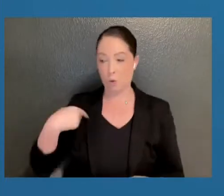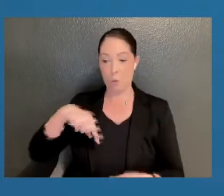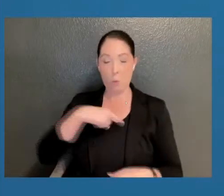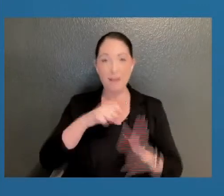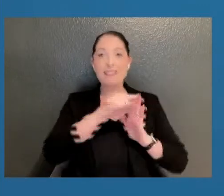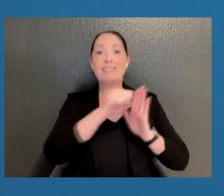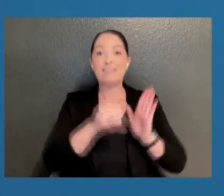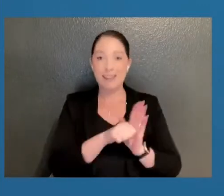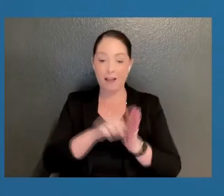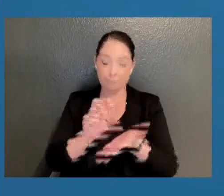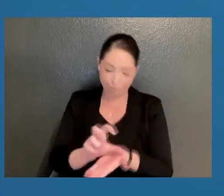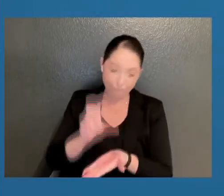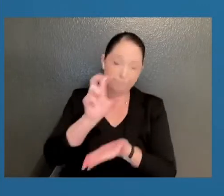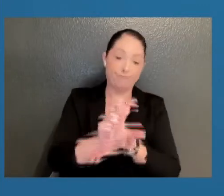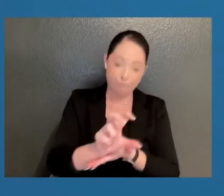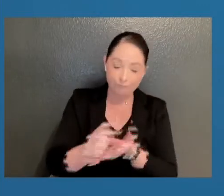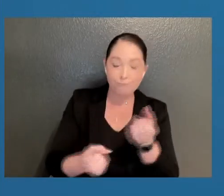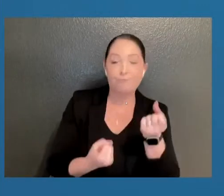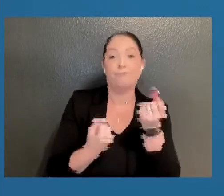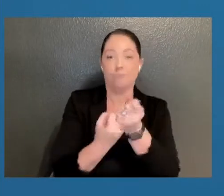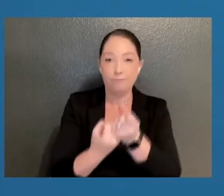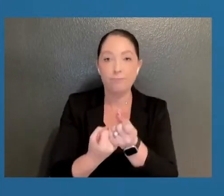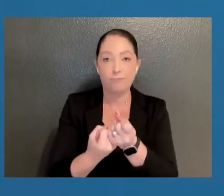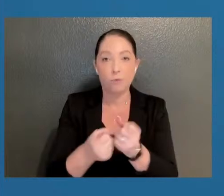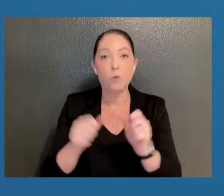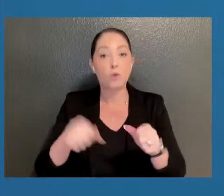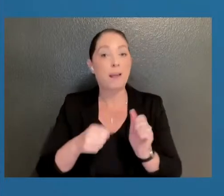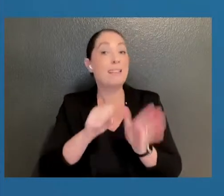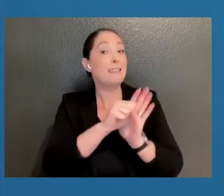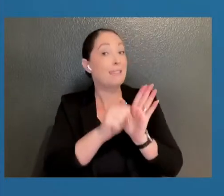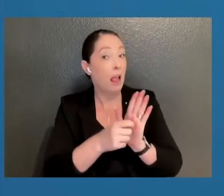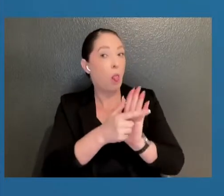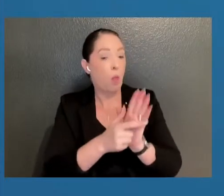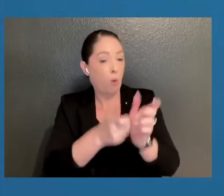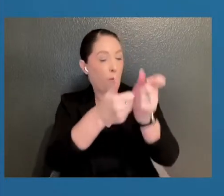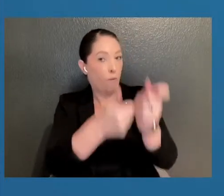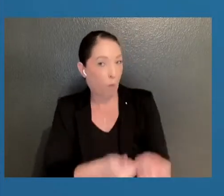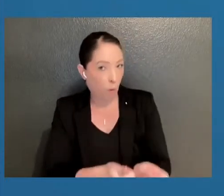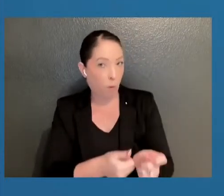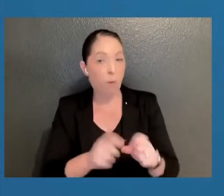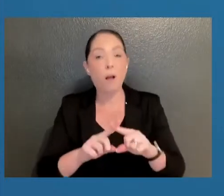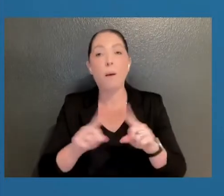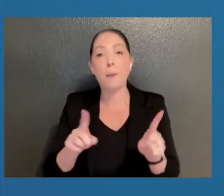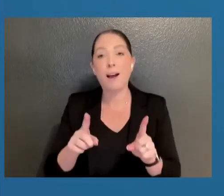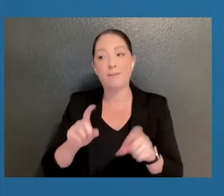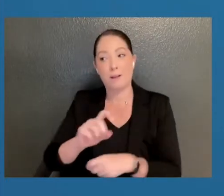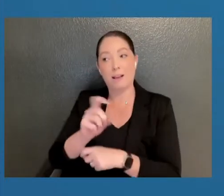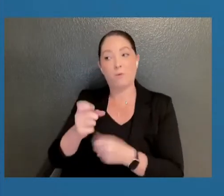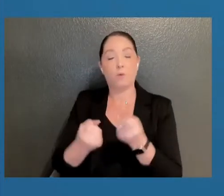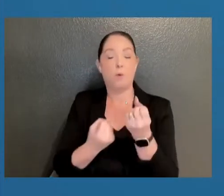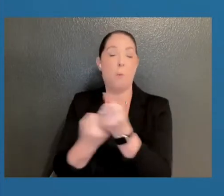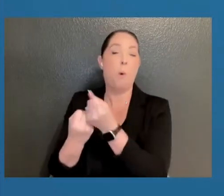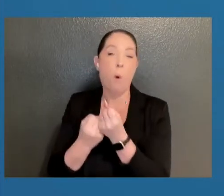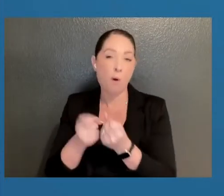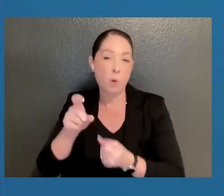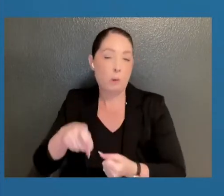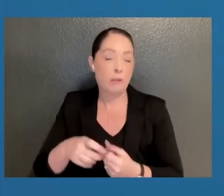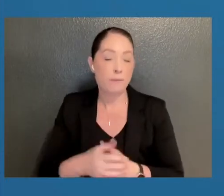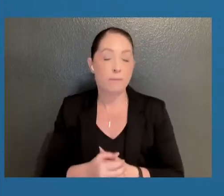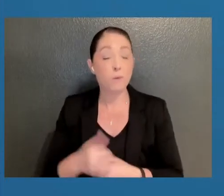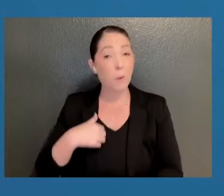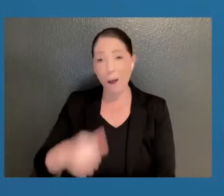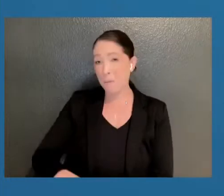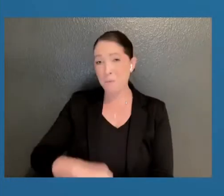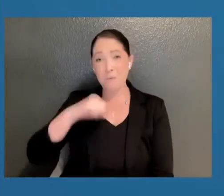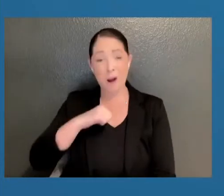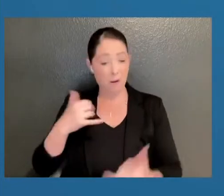the additional assistance to comply with state laws, but also to give you the support you need. So I'm proud of what we're doing here today. I'm proud